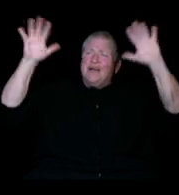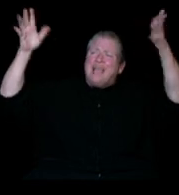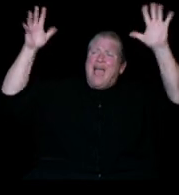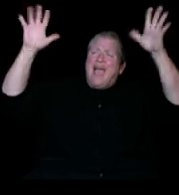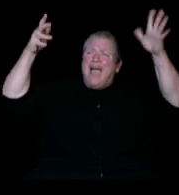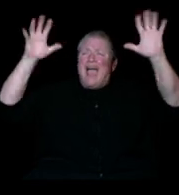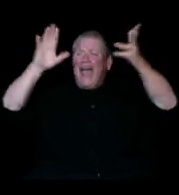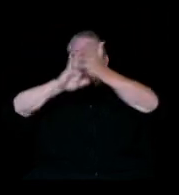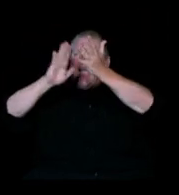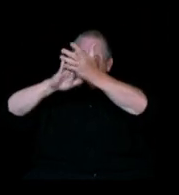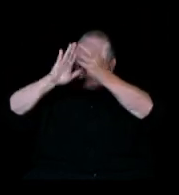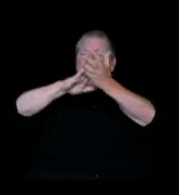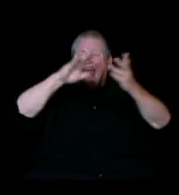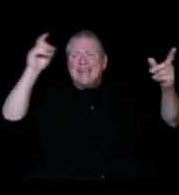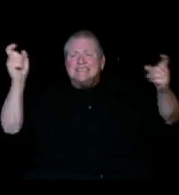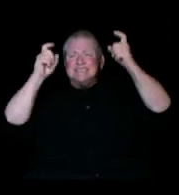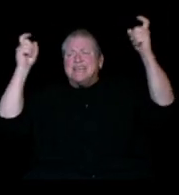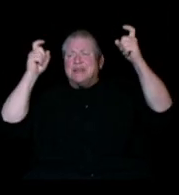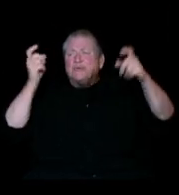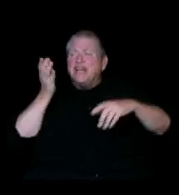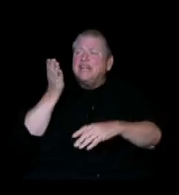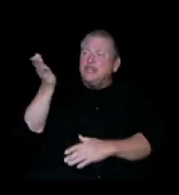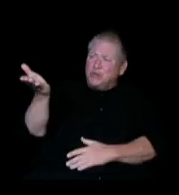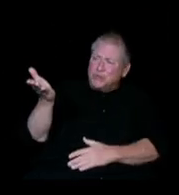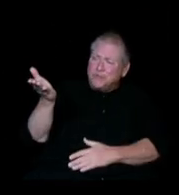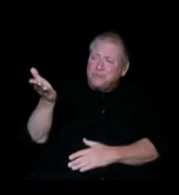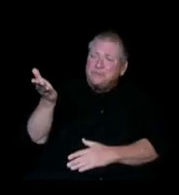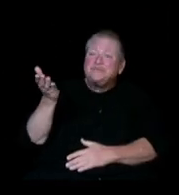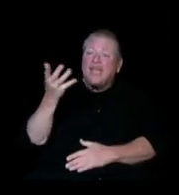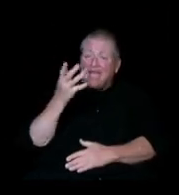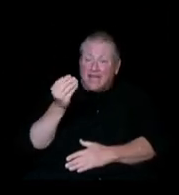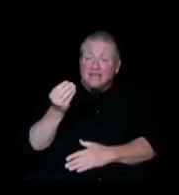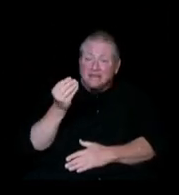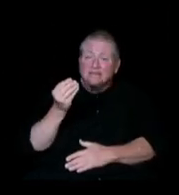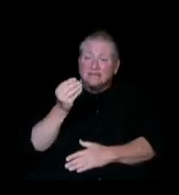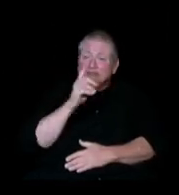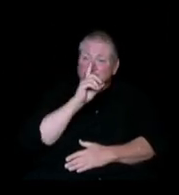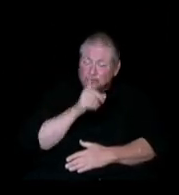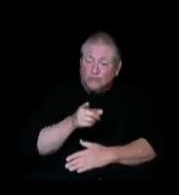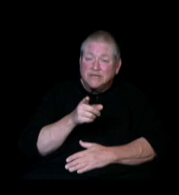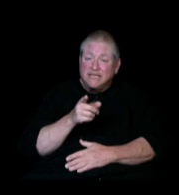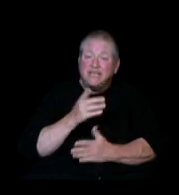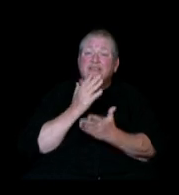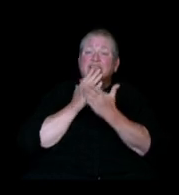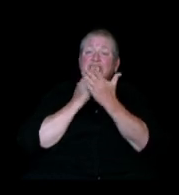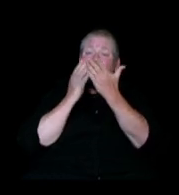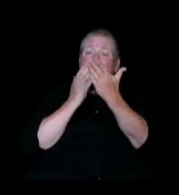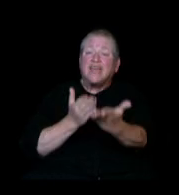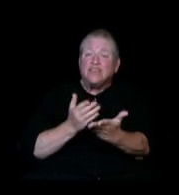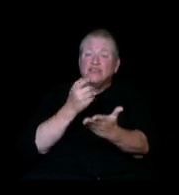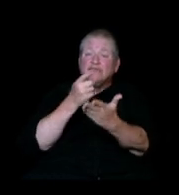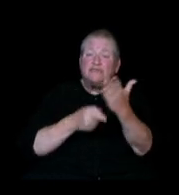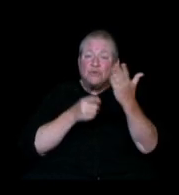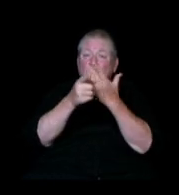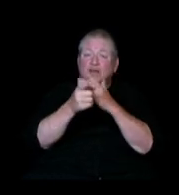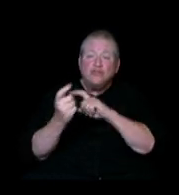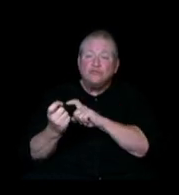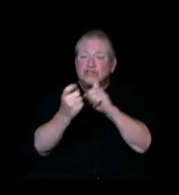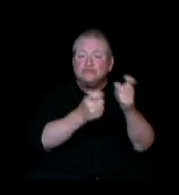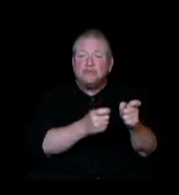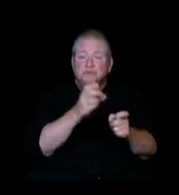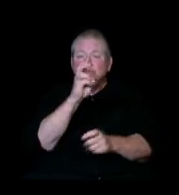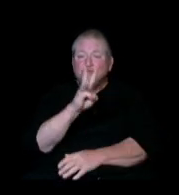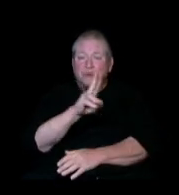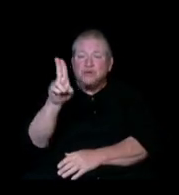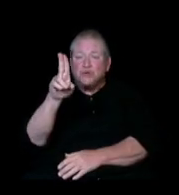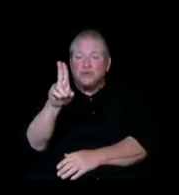cheering for you, hooting and hollering and celebrating. Oh, and by the way, truly, thank you for what you